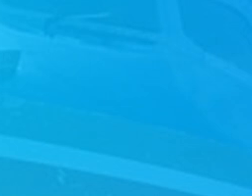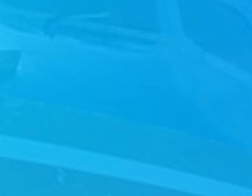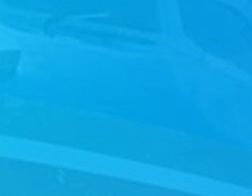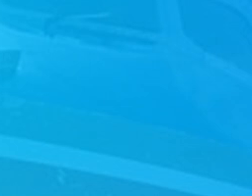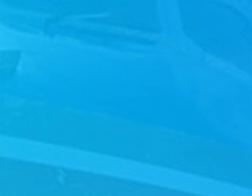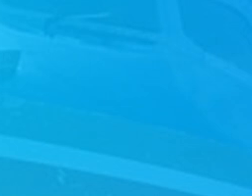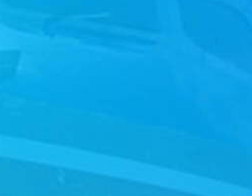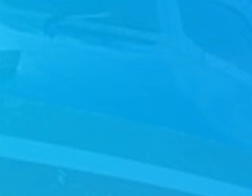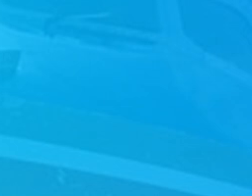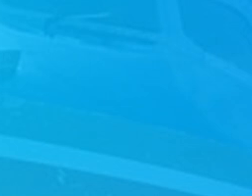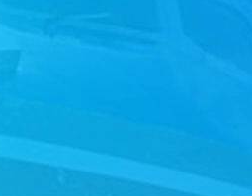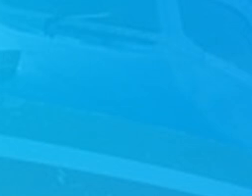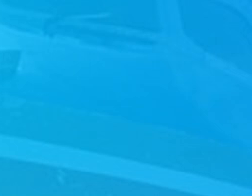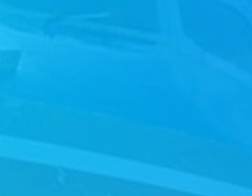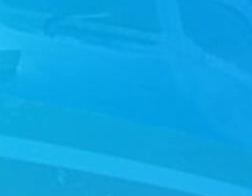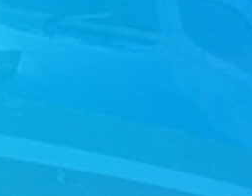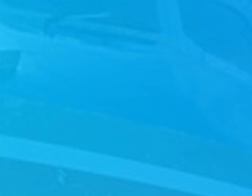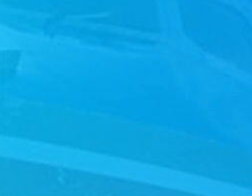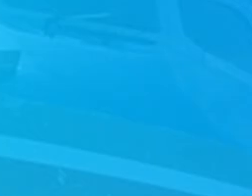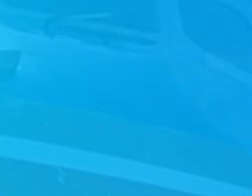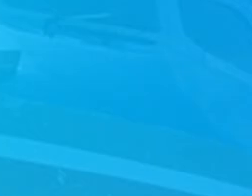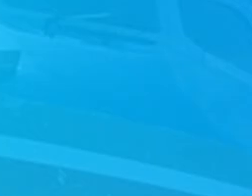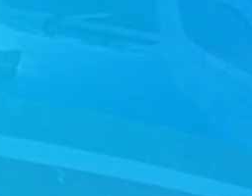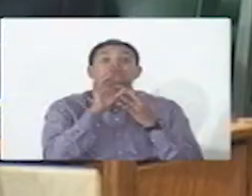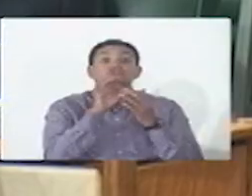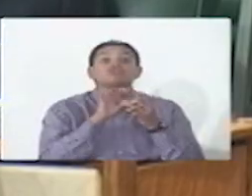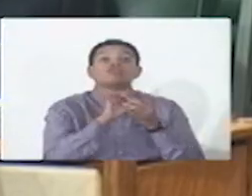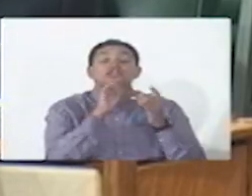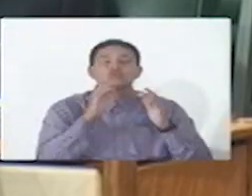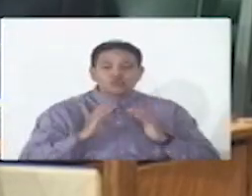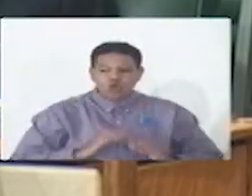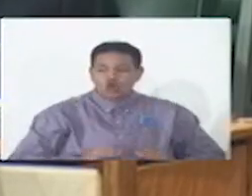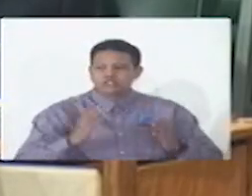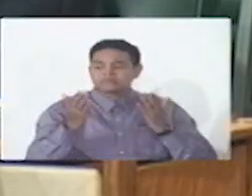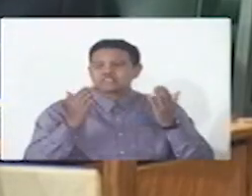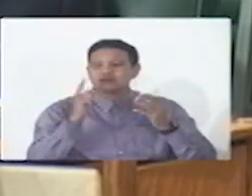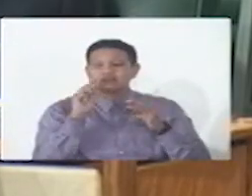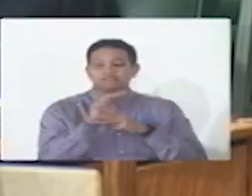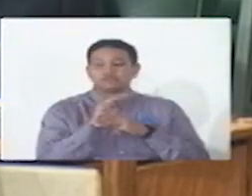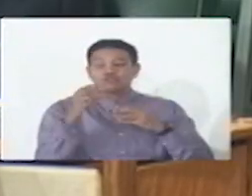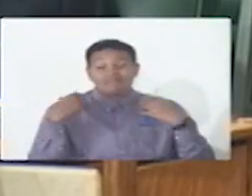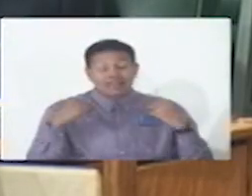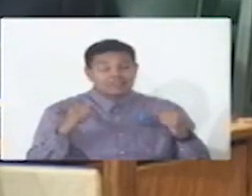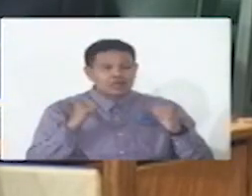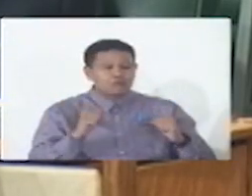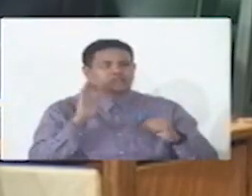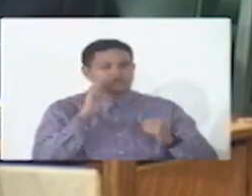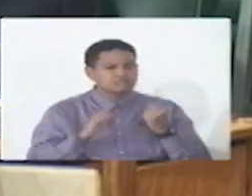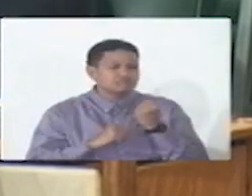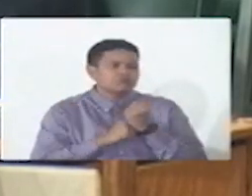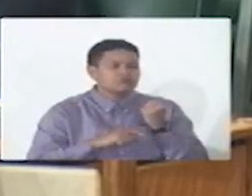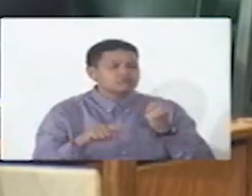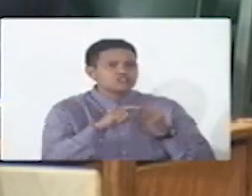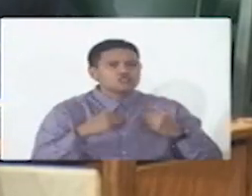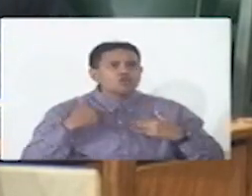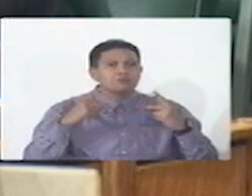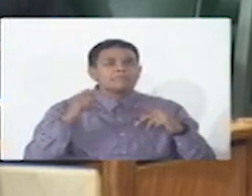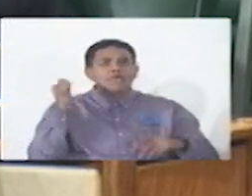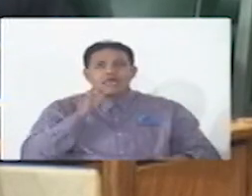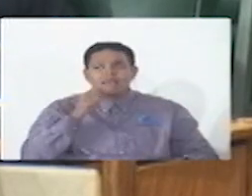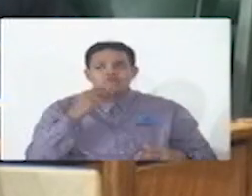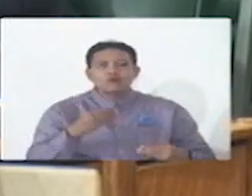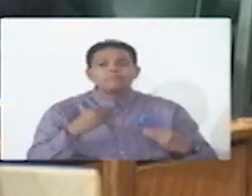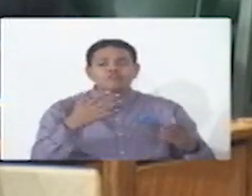of training modules, especially related to customer service. The Ministry of Health and Wellness will assist these youngsters every day with the provision